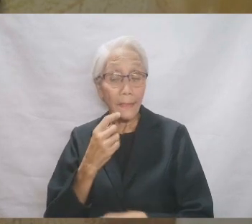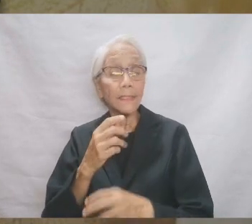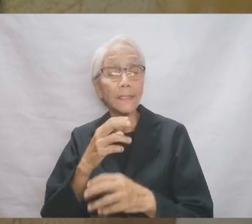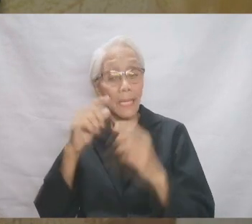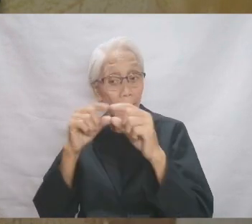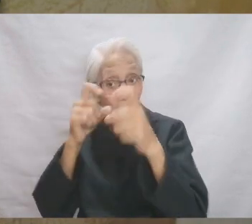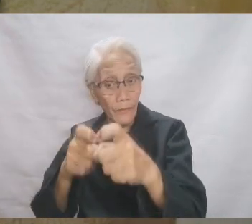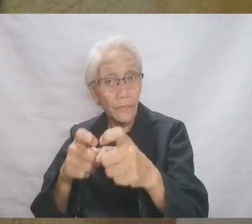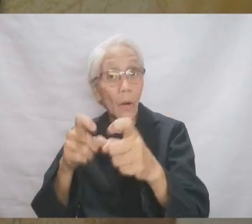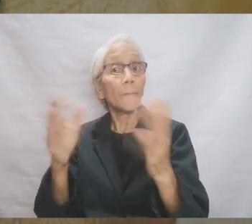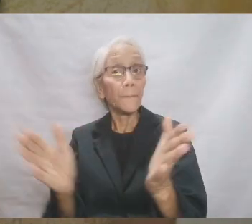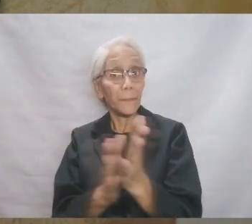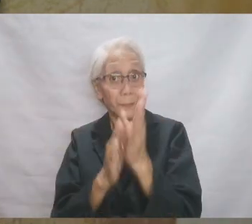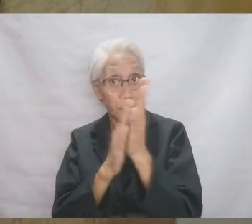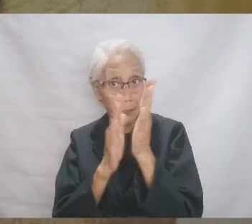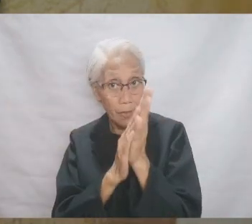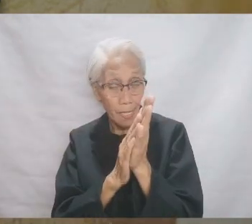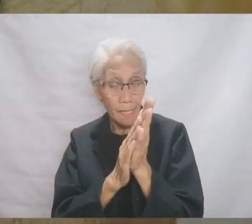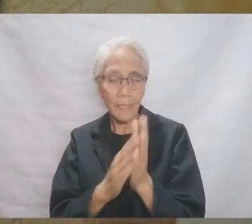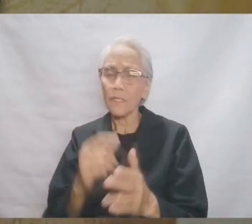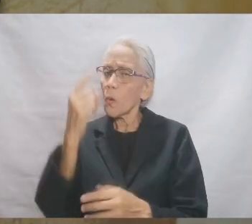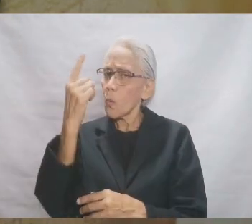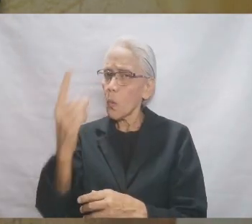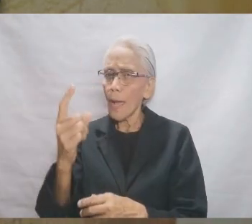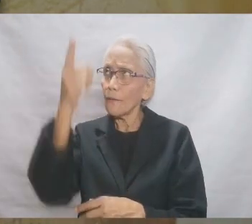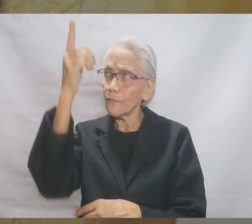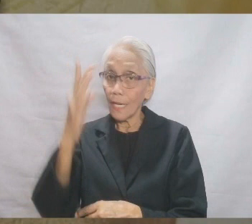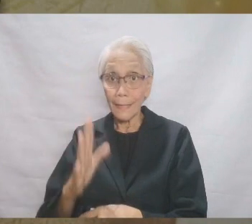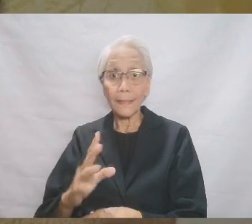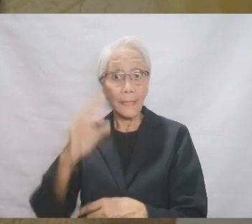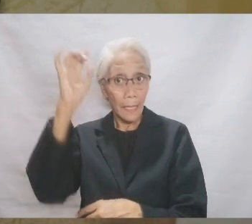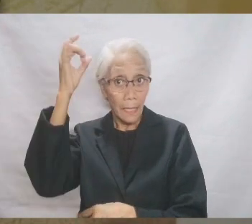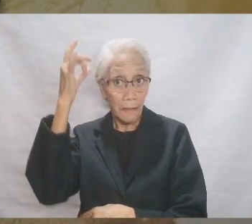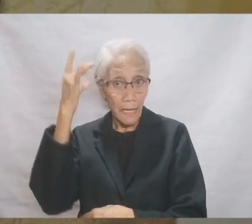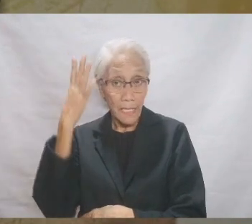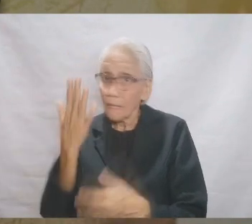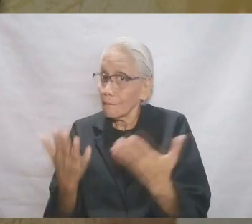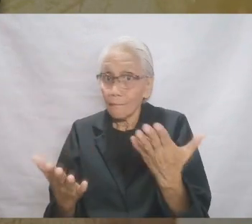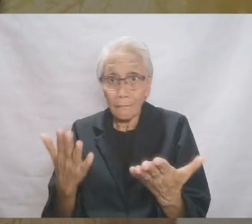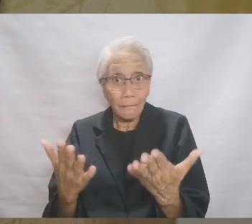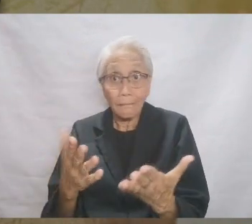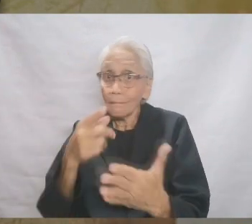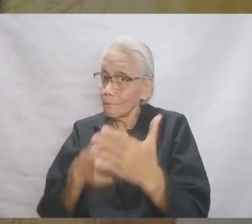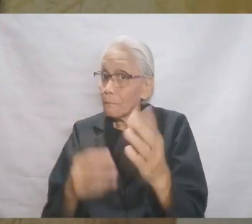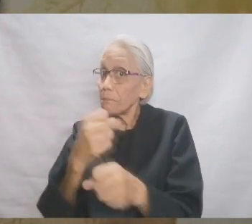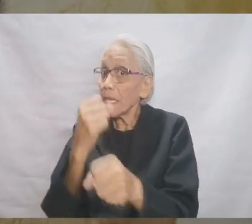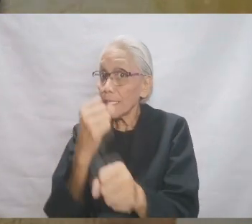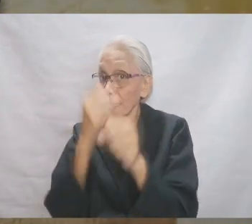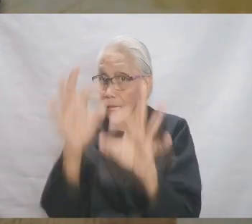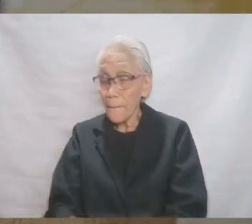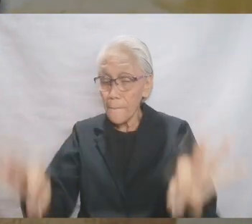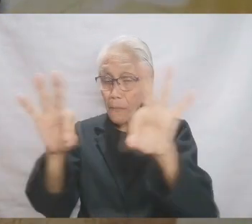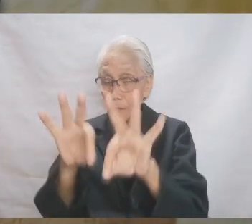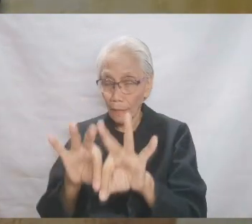"Tongues is a gift of praise," sabi nila. "It is one of God's gifts. That is what makes it